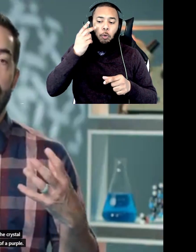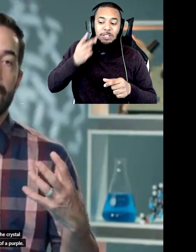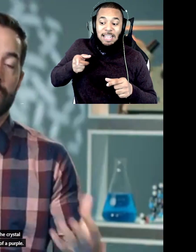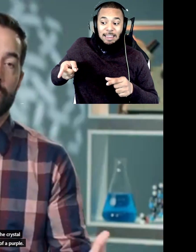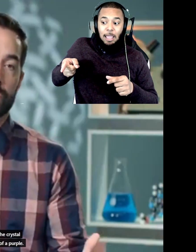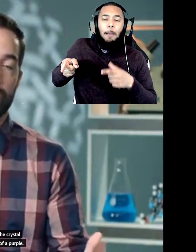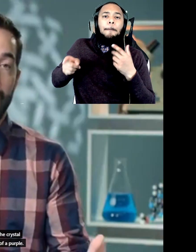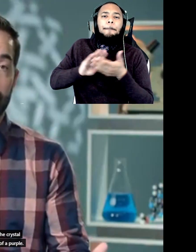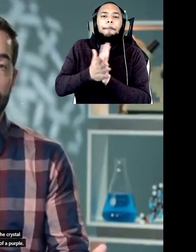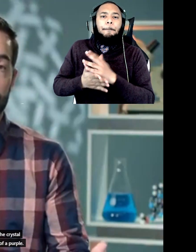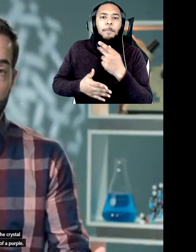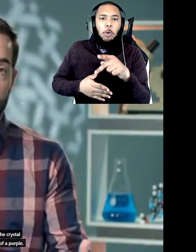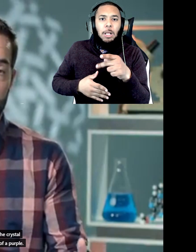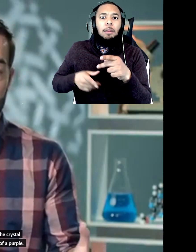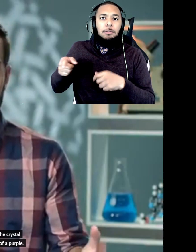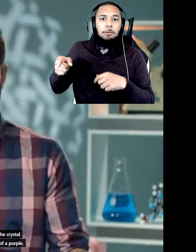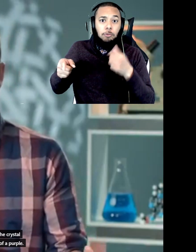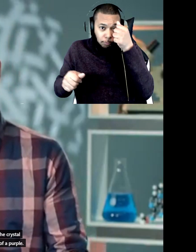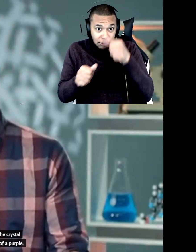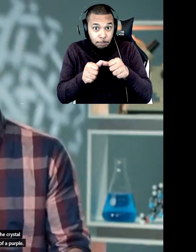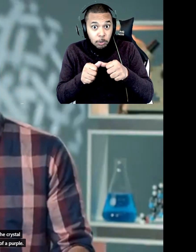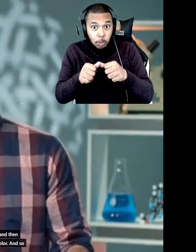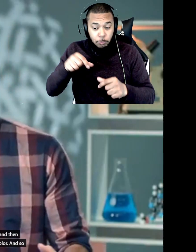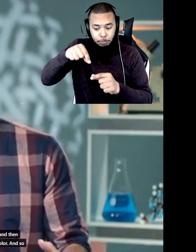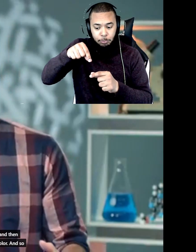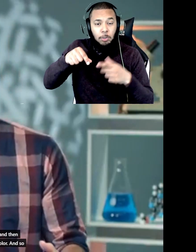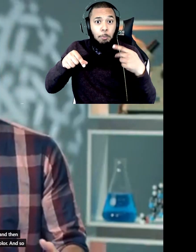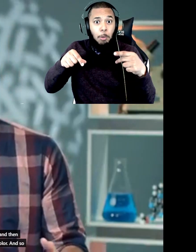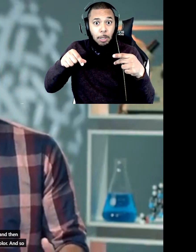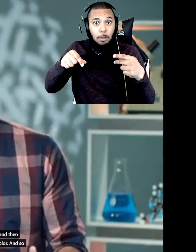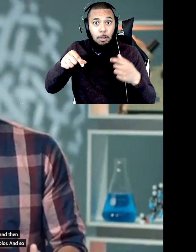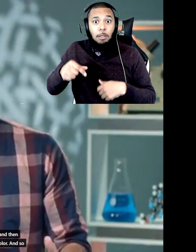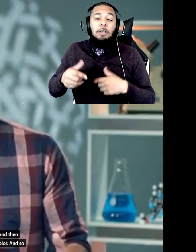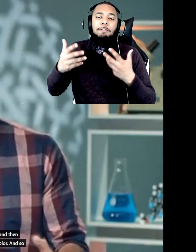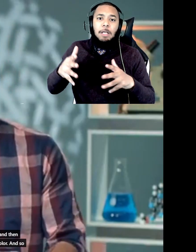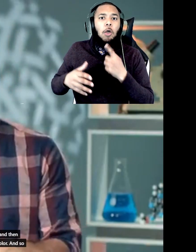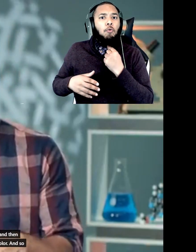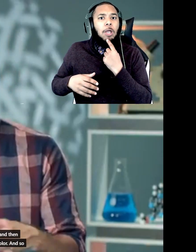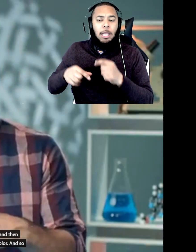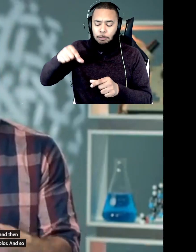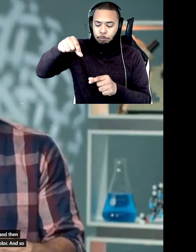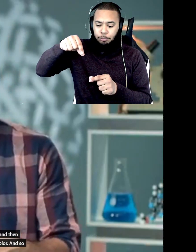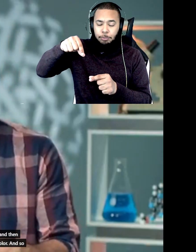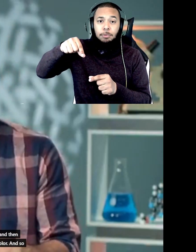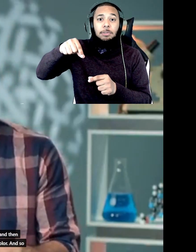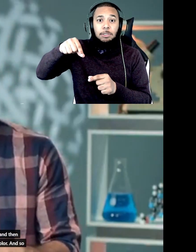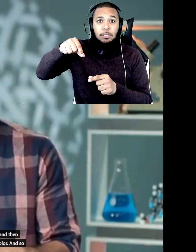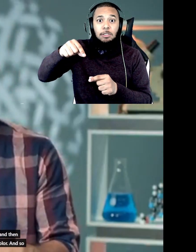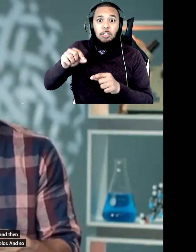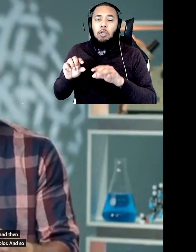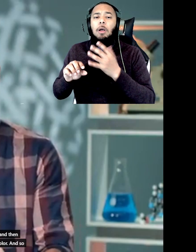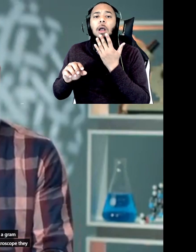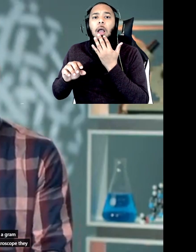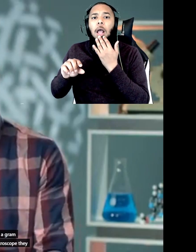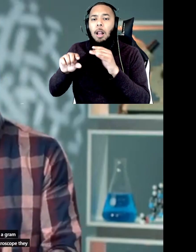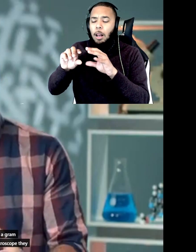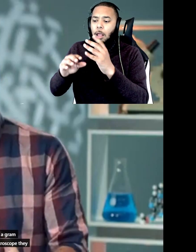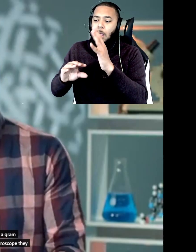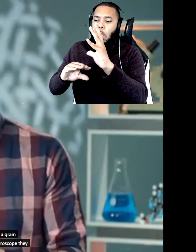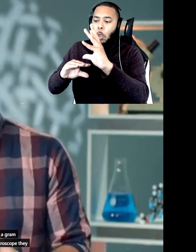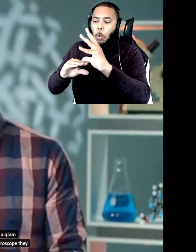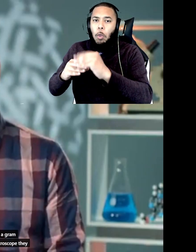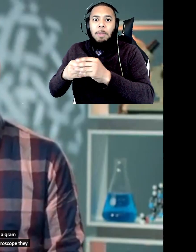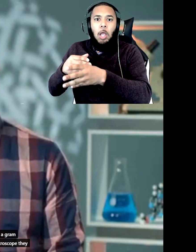we added the crystal violet, right, which is kind of a purple. Then we added the red, and then it's going to absorb all that color. And so when you're looking